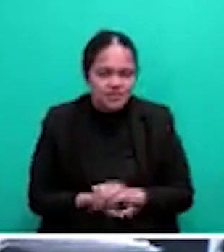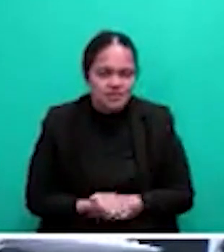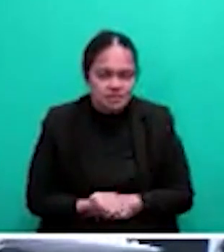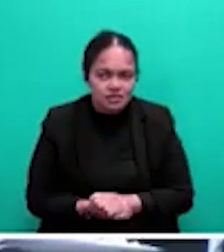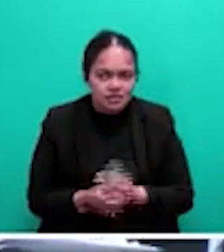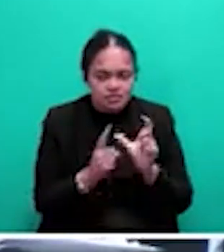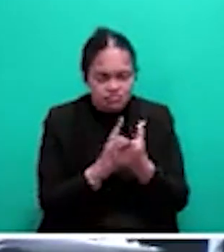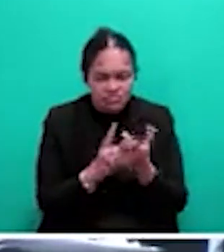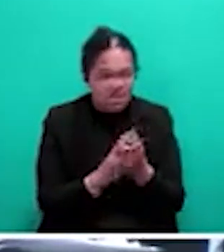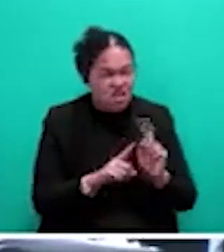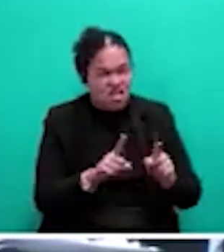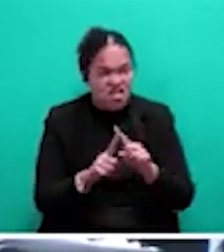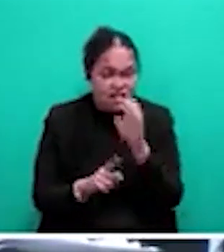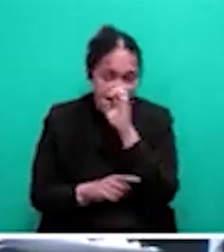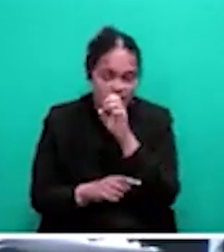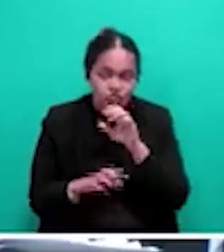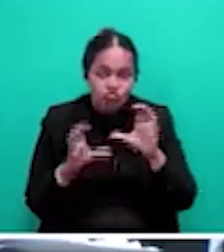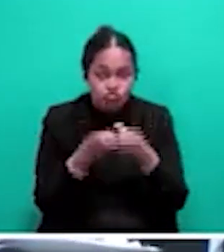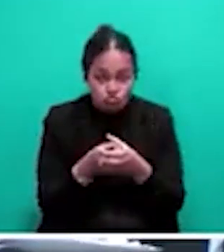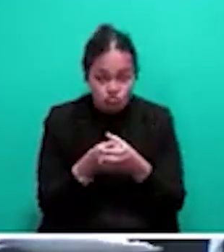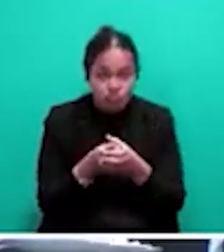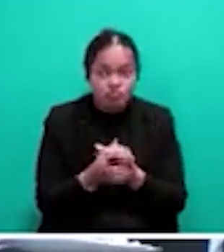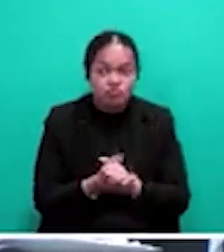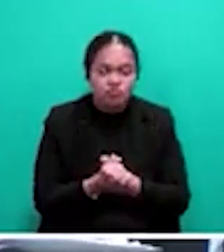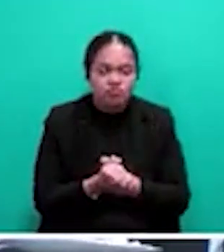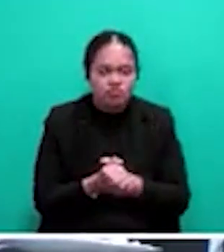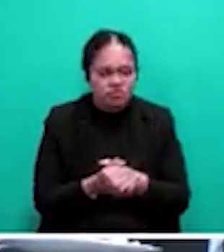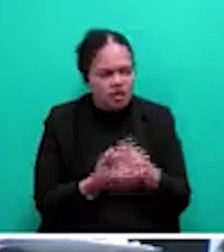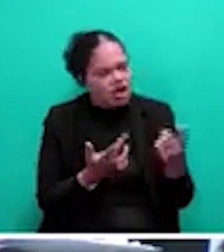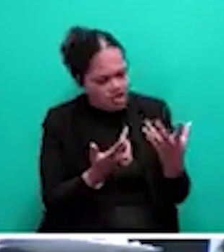Other ethnical groups also gave their opinion.